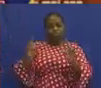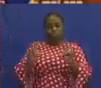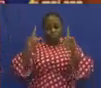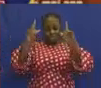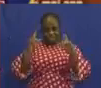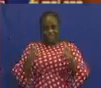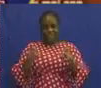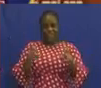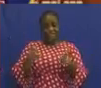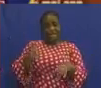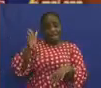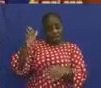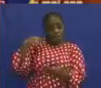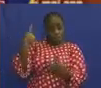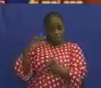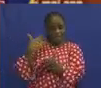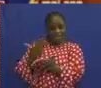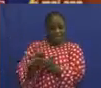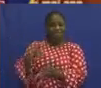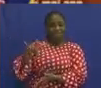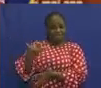COVID test on arrival.